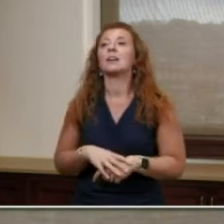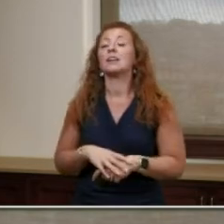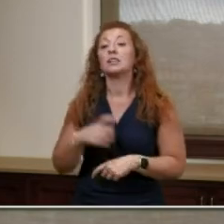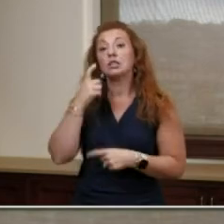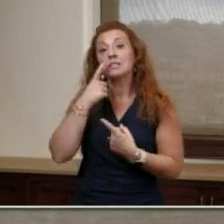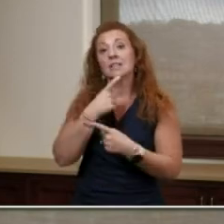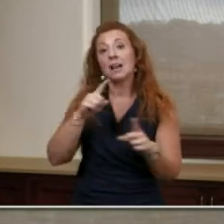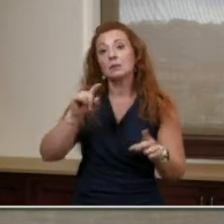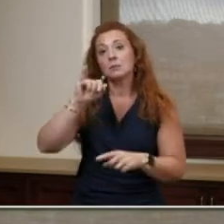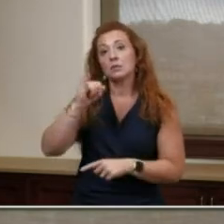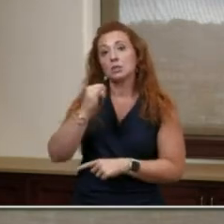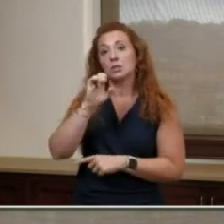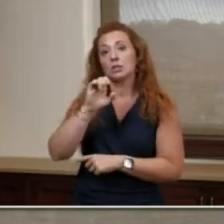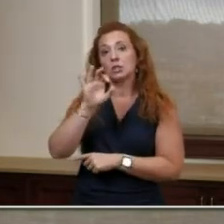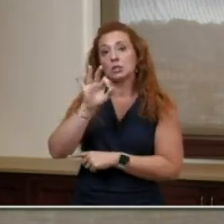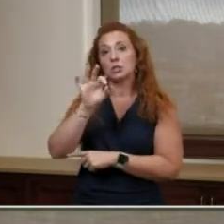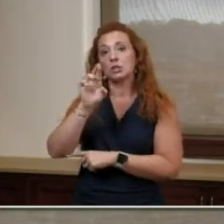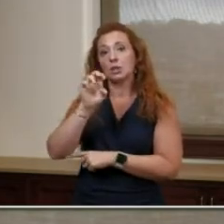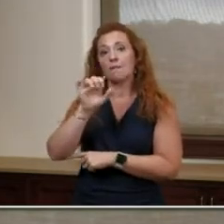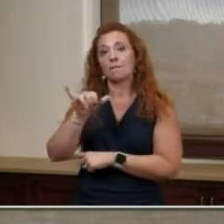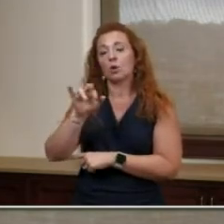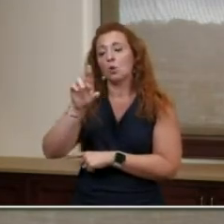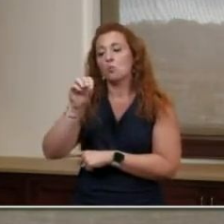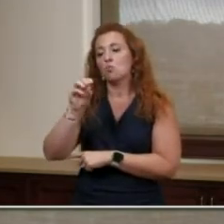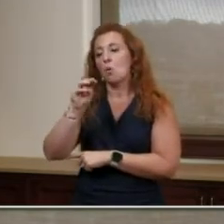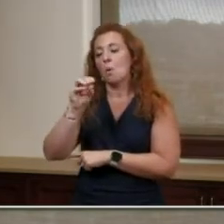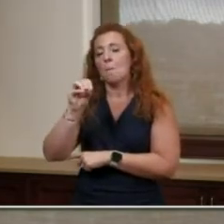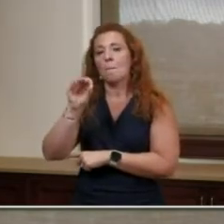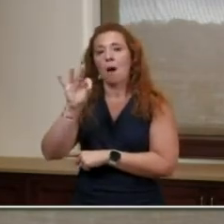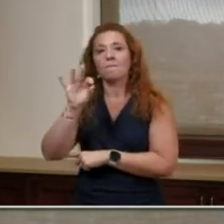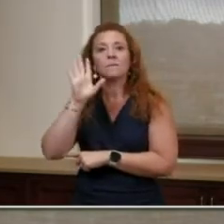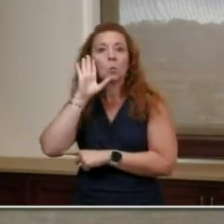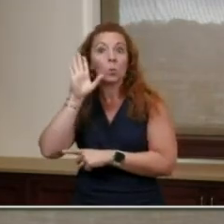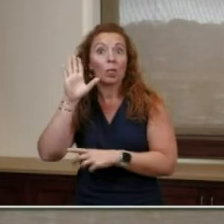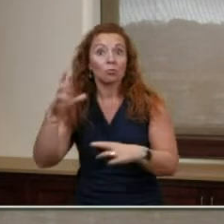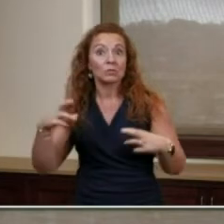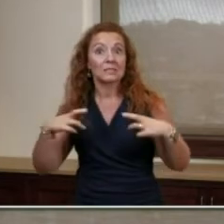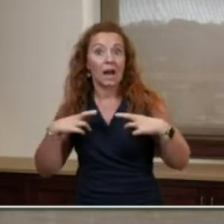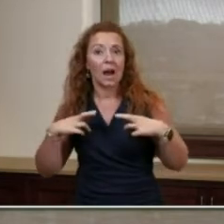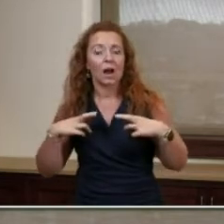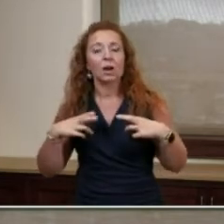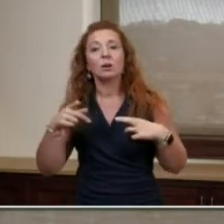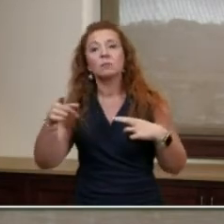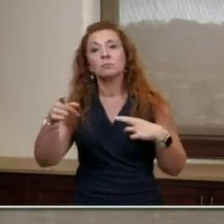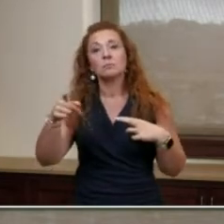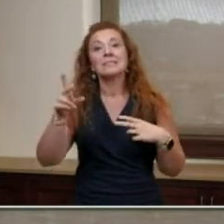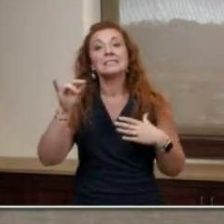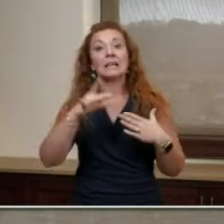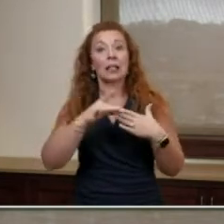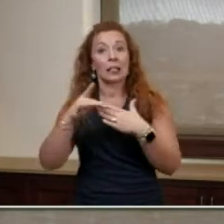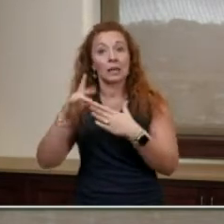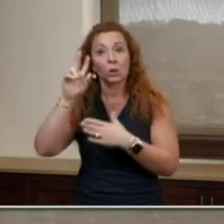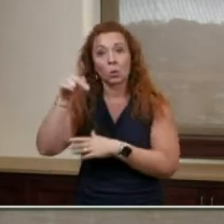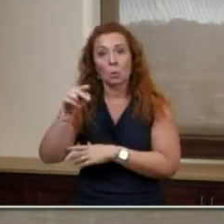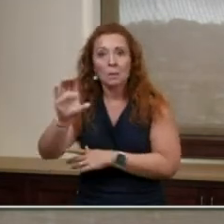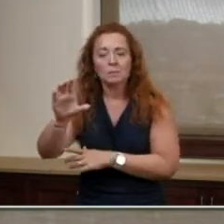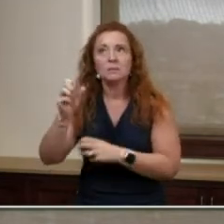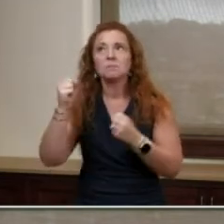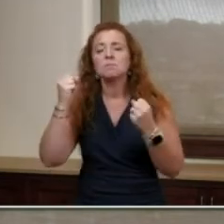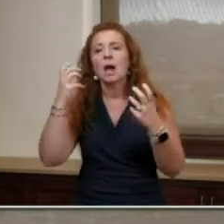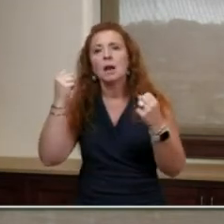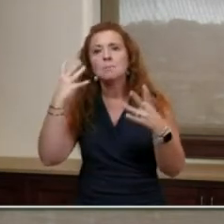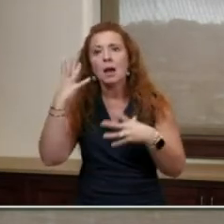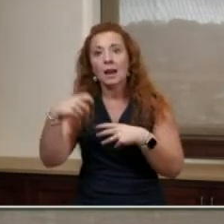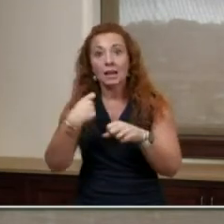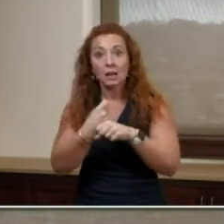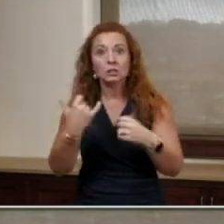Jeffrey Romoff is retiring after many, many years, many decades of leading UPMC. And